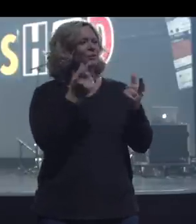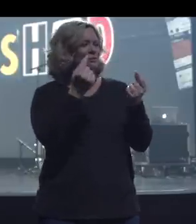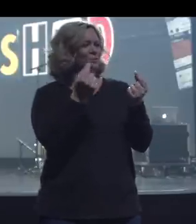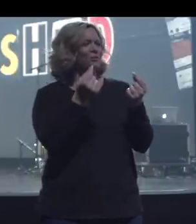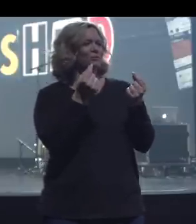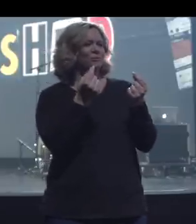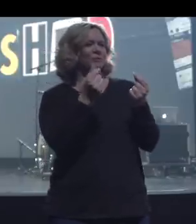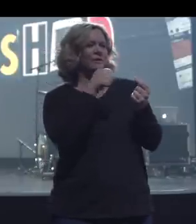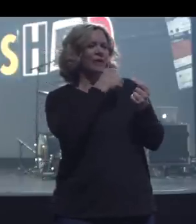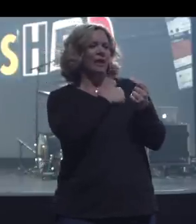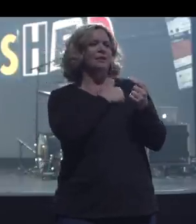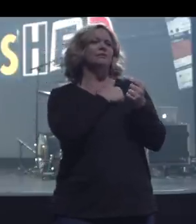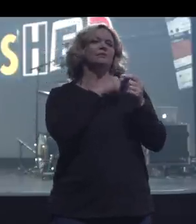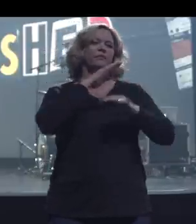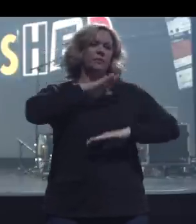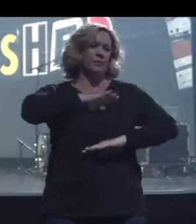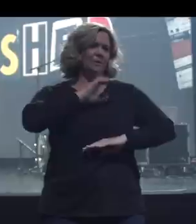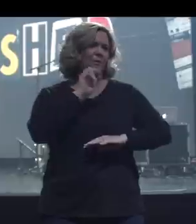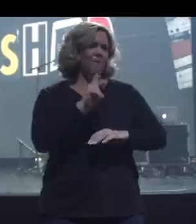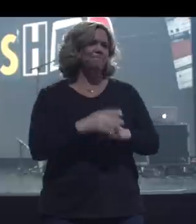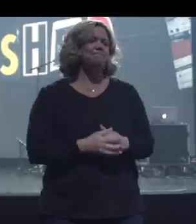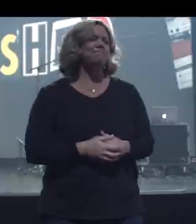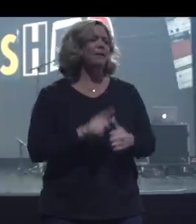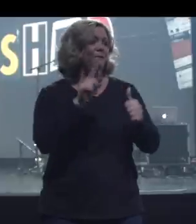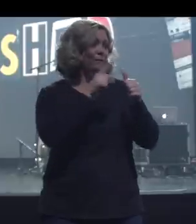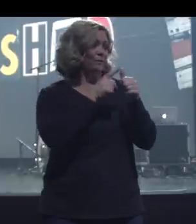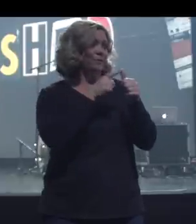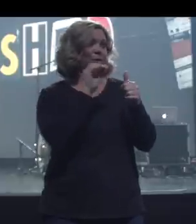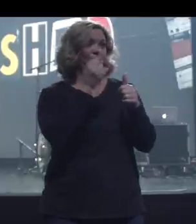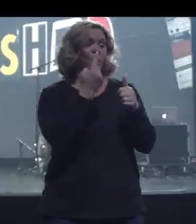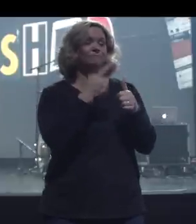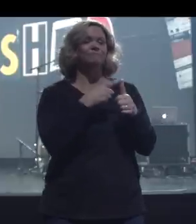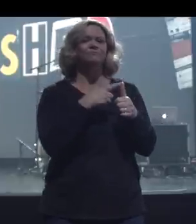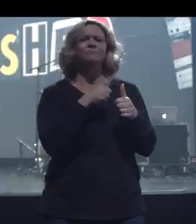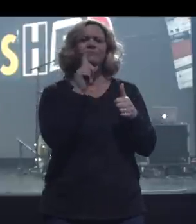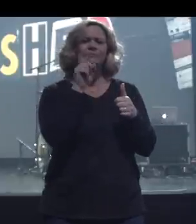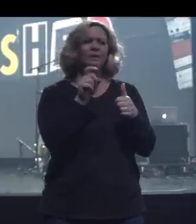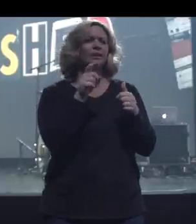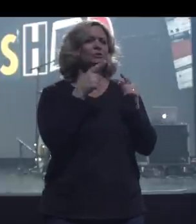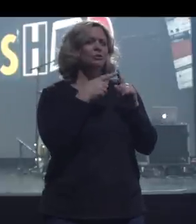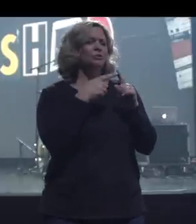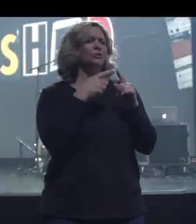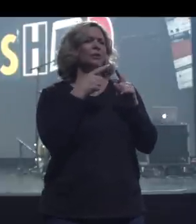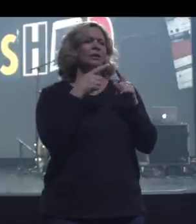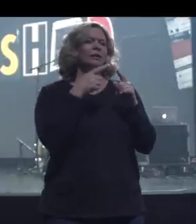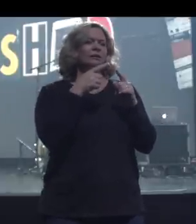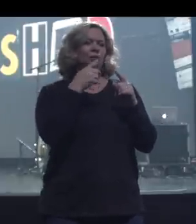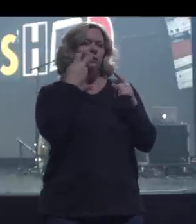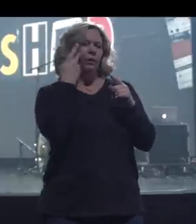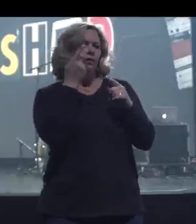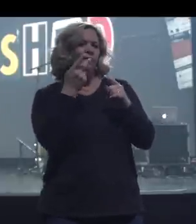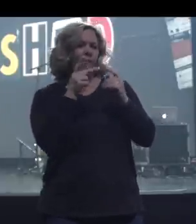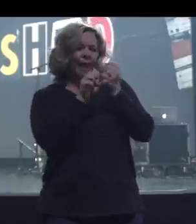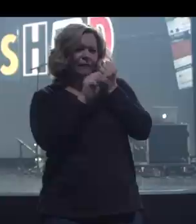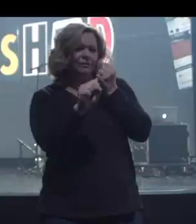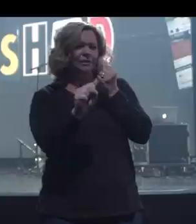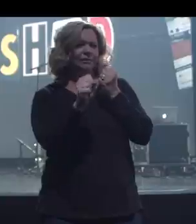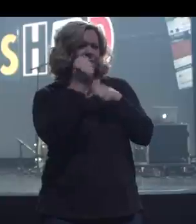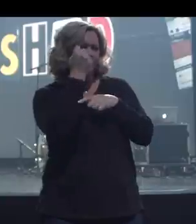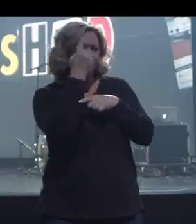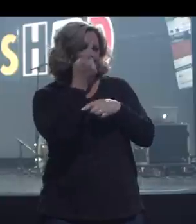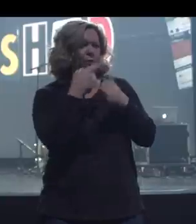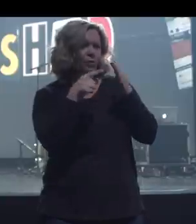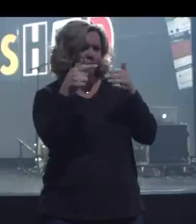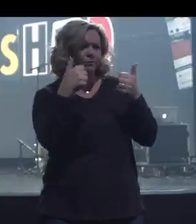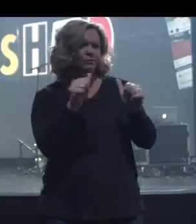to an attitude of contentment. Here's the first one. Number one is you have to undress advertising. Undress it.